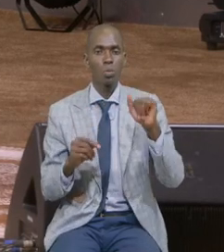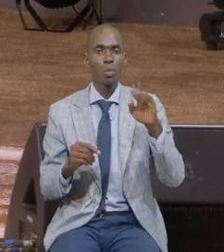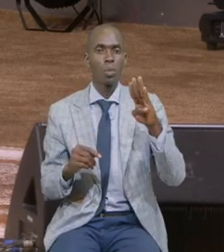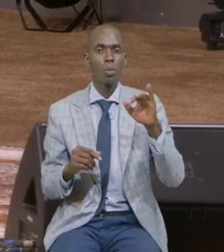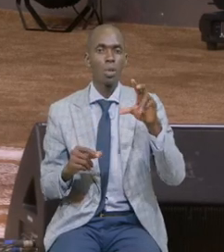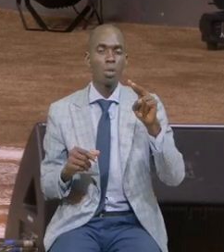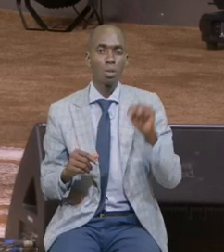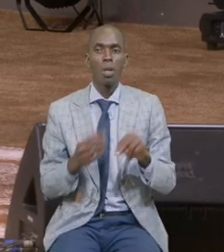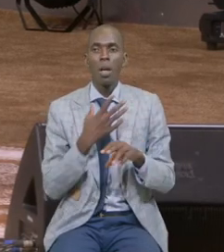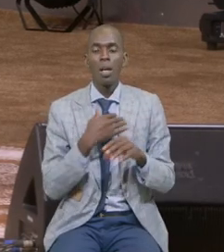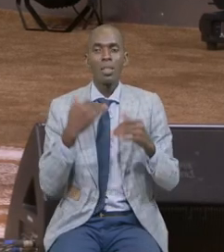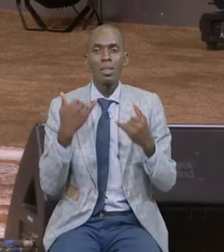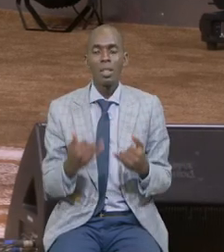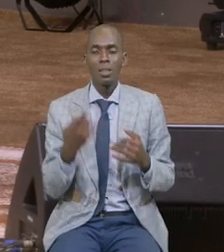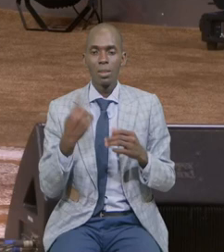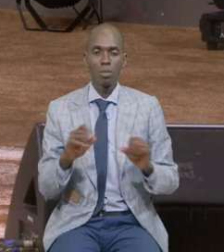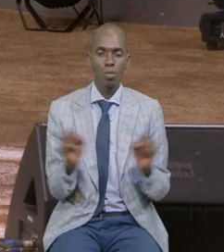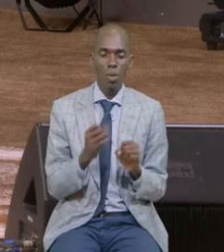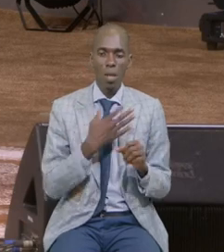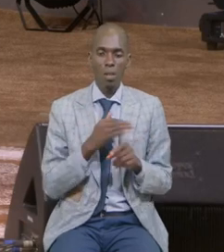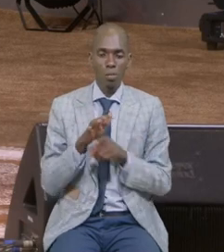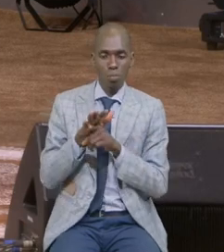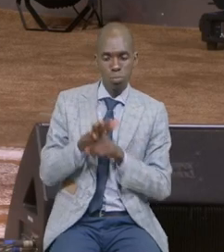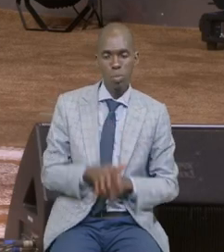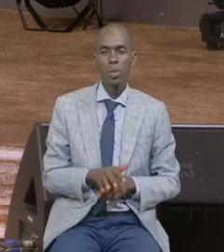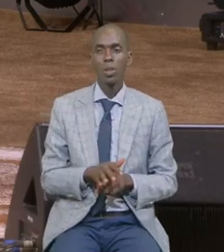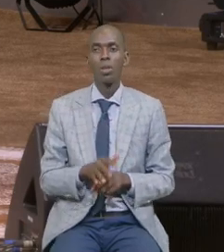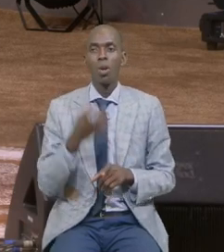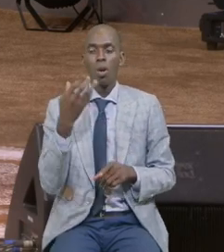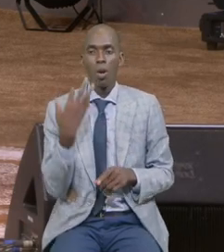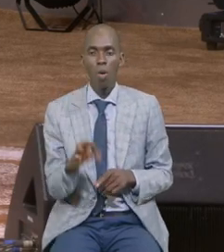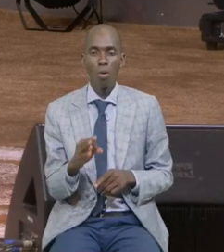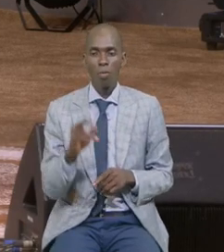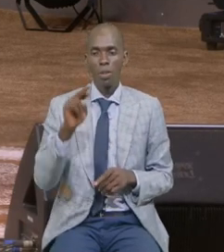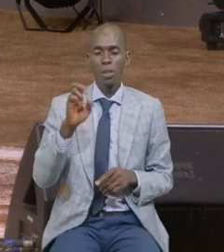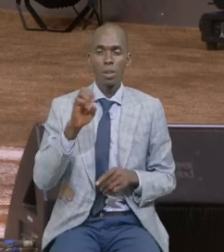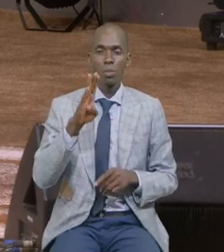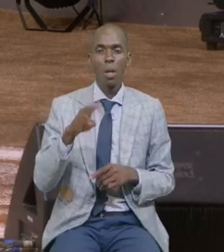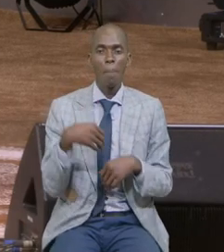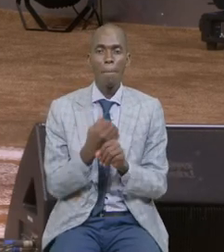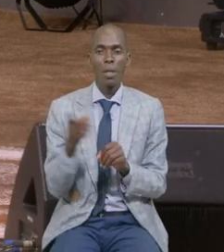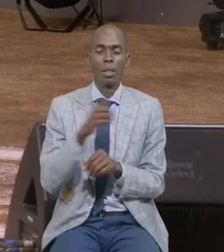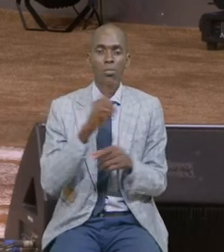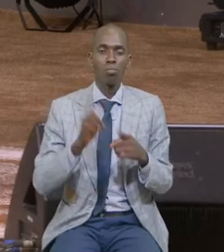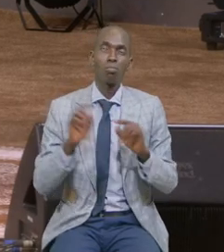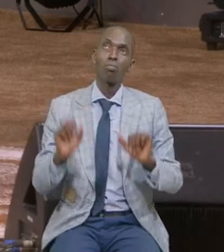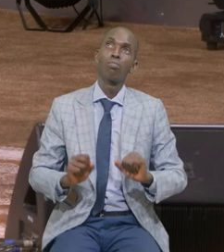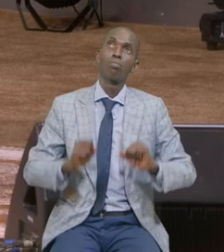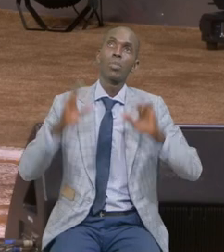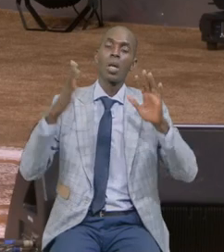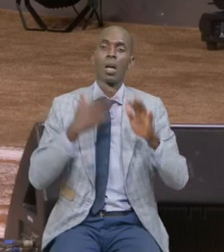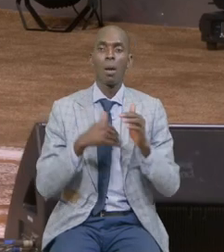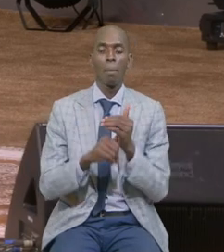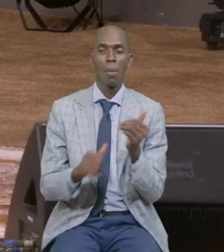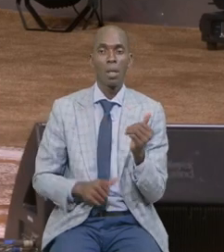the trial and the pressure and the domination of Nebuchadnezzar made them to succumb and to surrender.